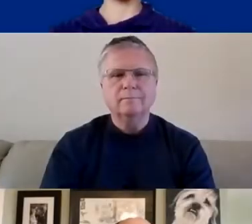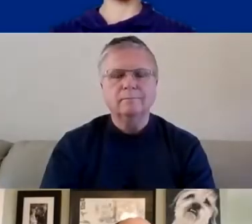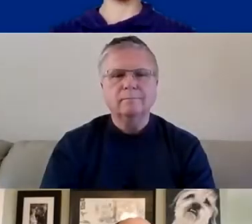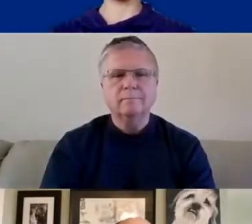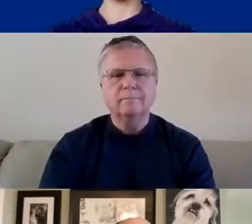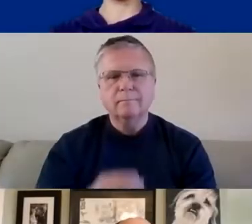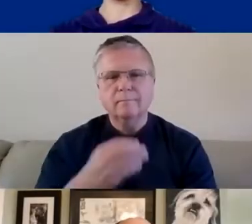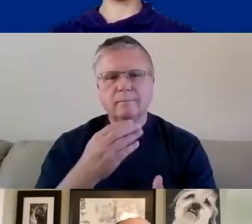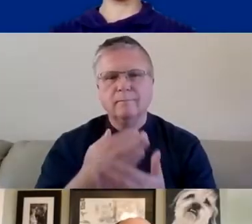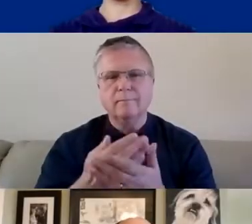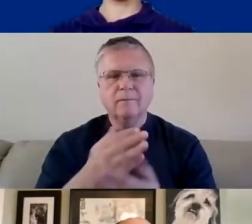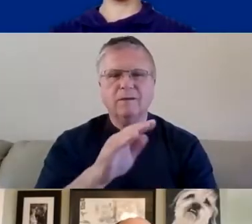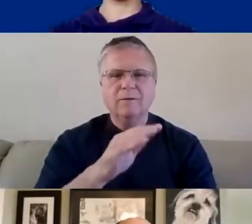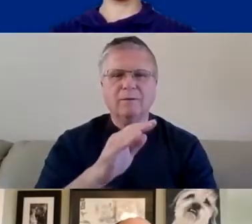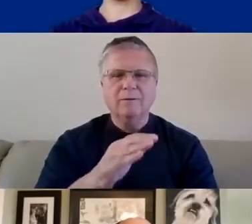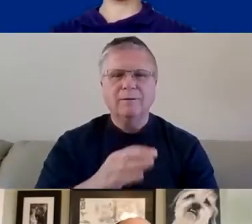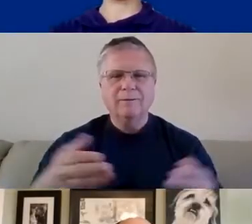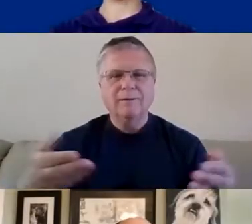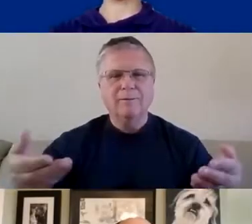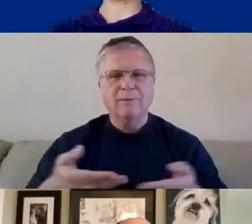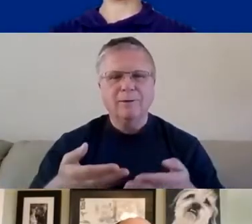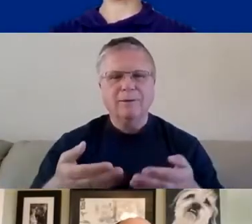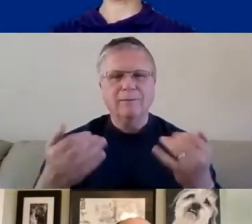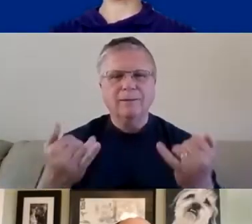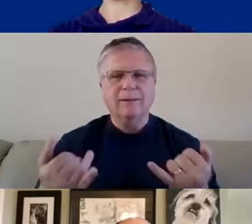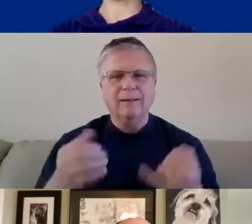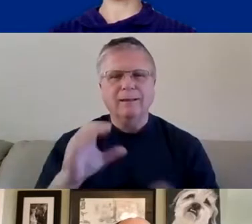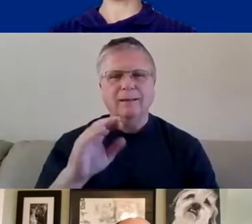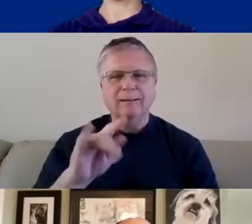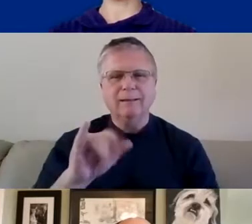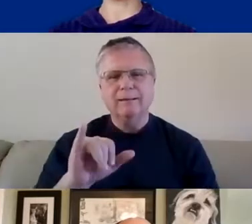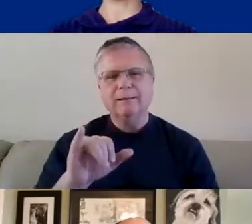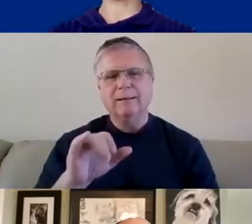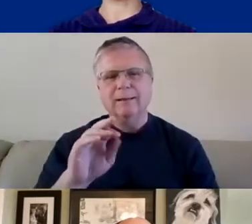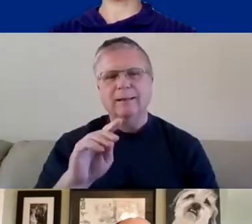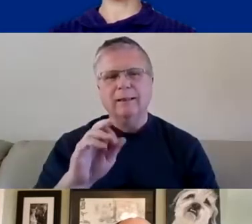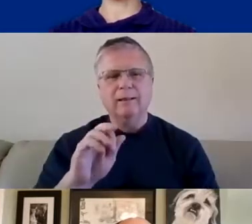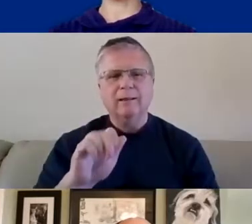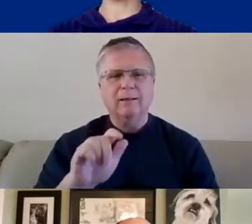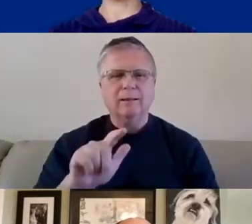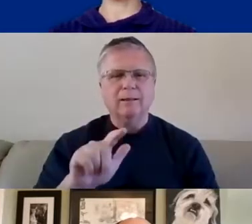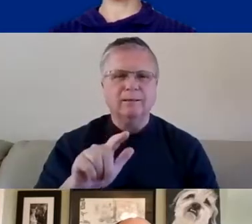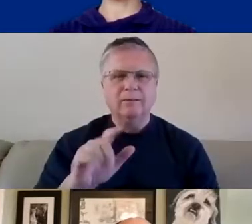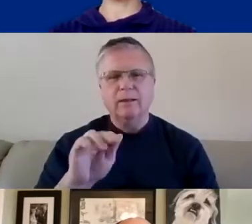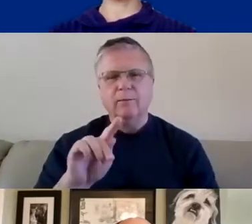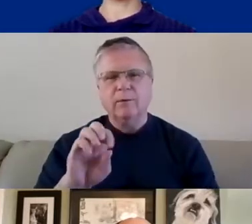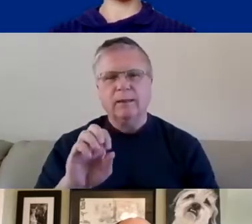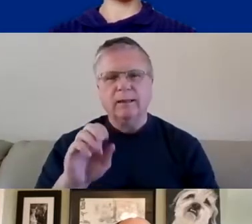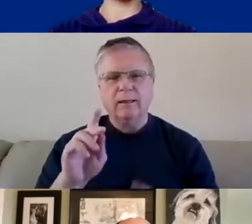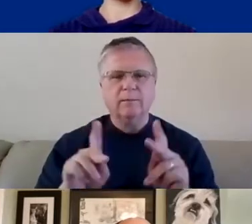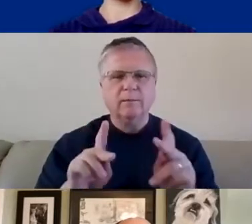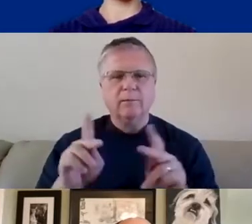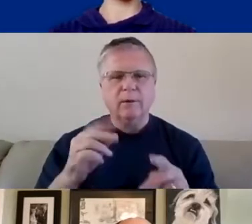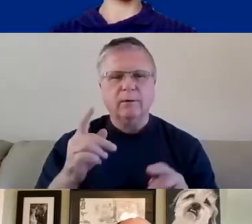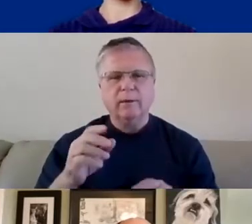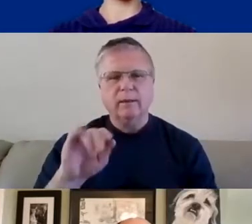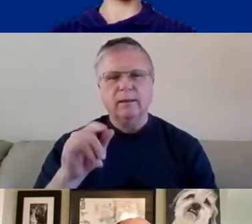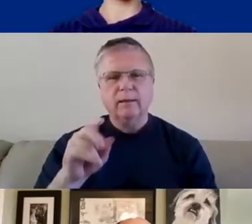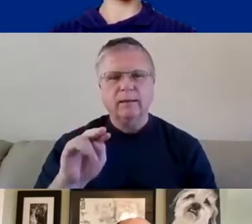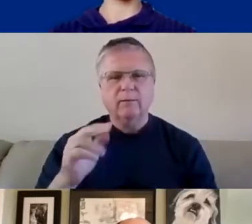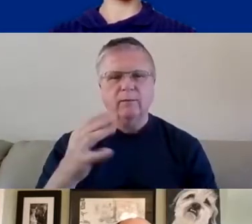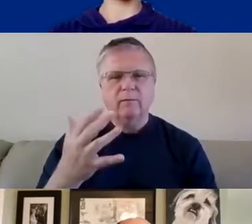Good afternoon and welcome to today's City Council Cablecast public hearing. Today is January 5th. It is 1:30